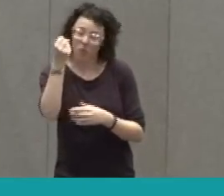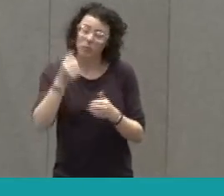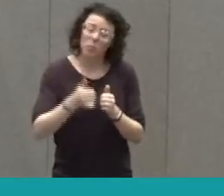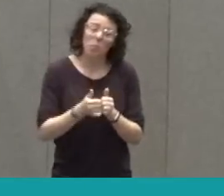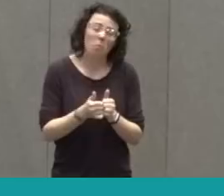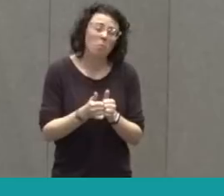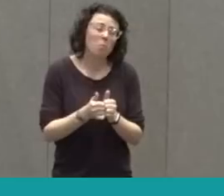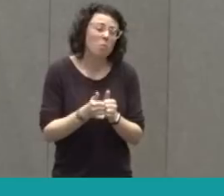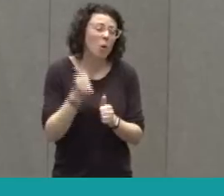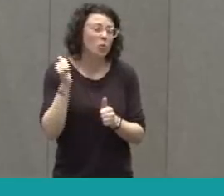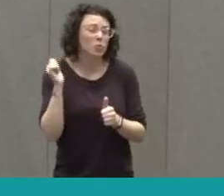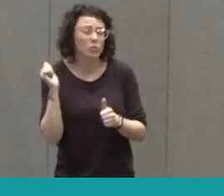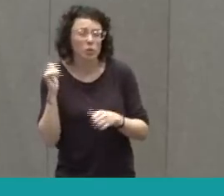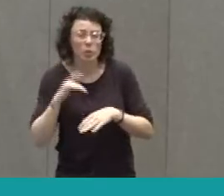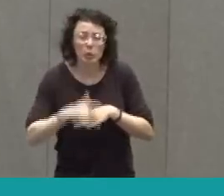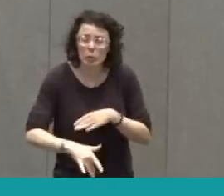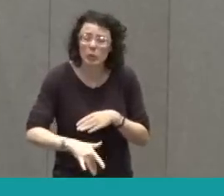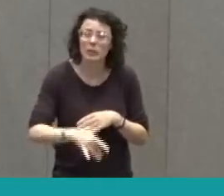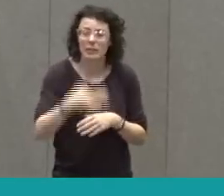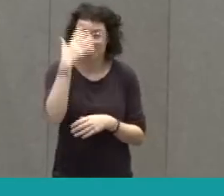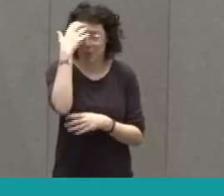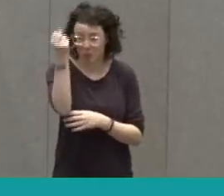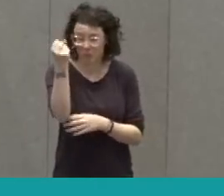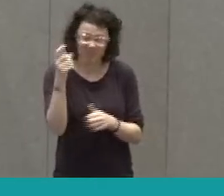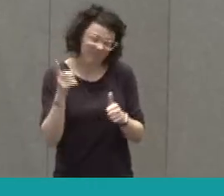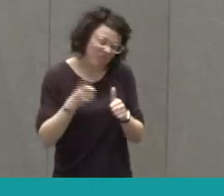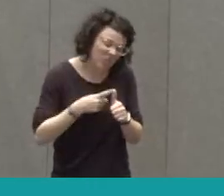your earliest memory?